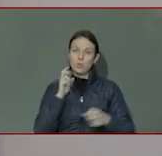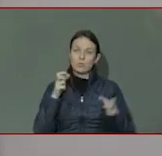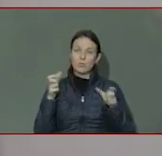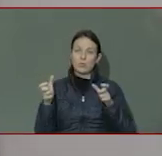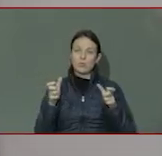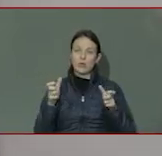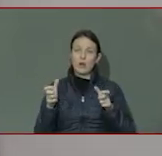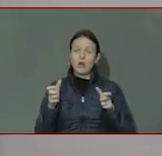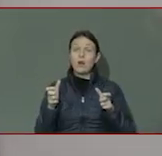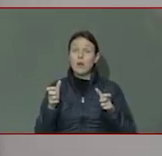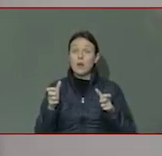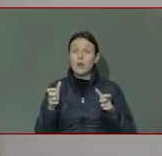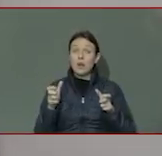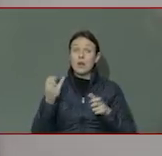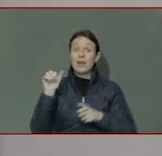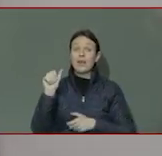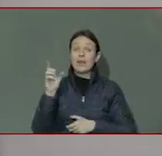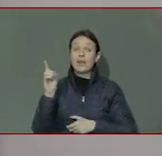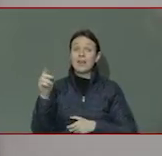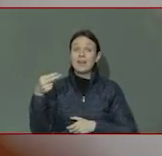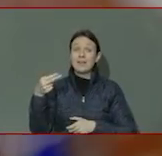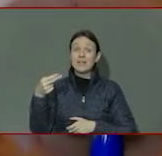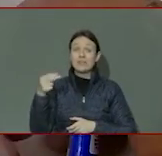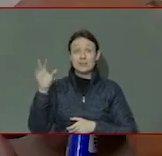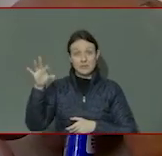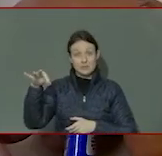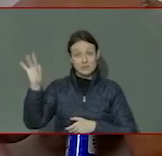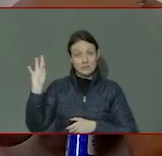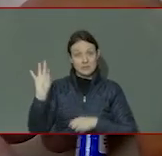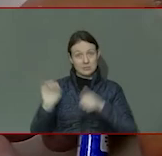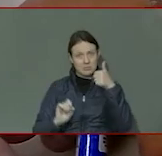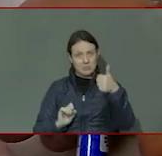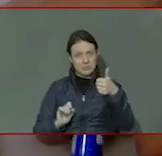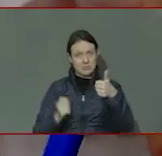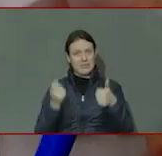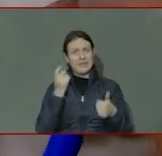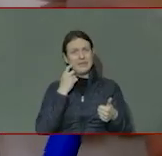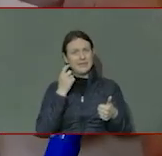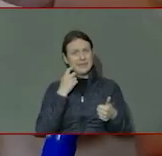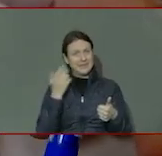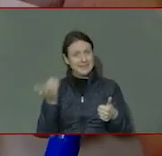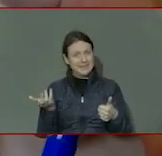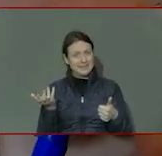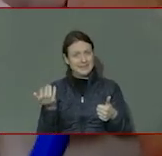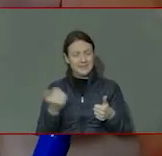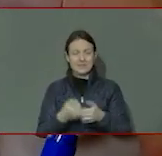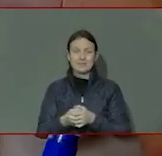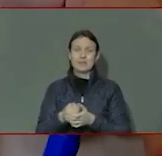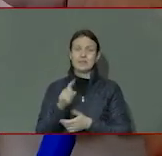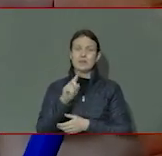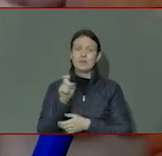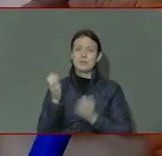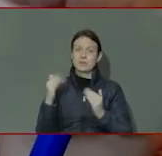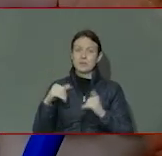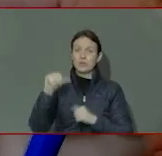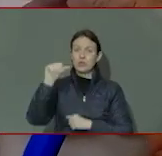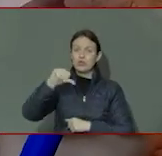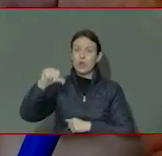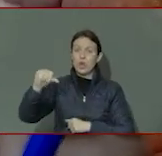say? So you're scoring a mark. You see how easily the marks come. Then, for the salt